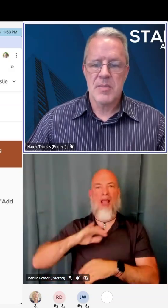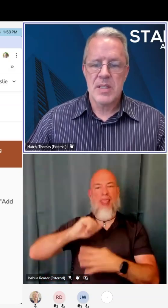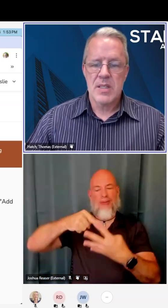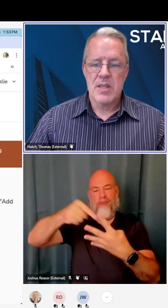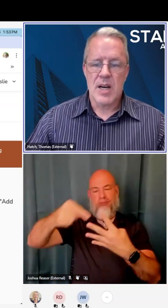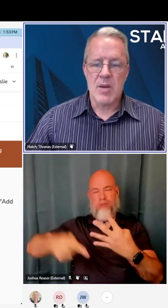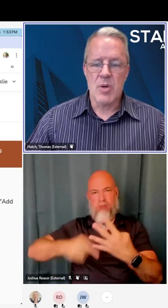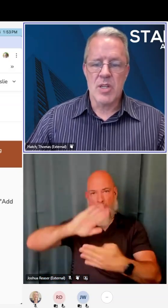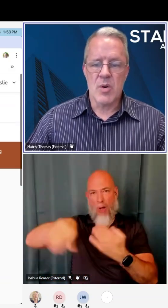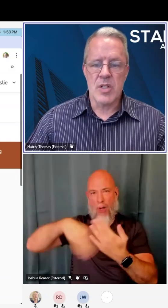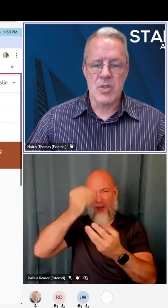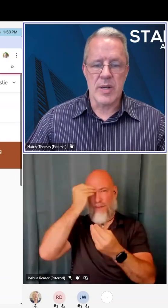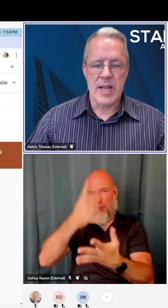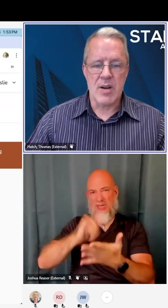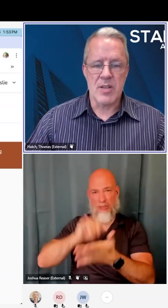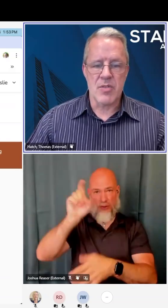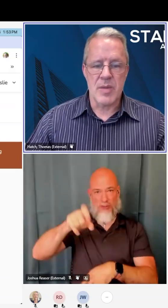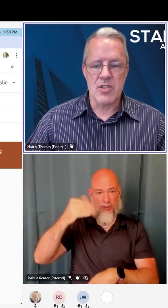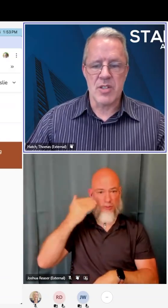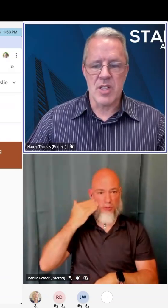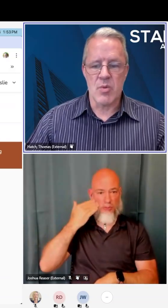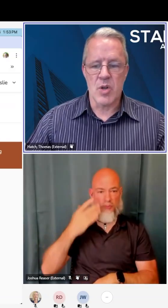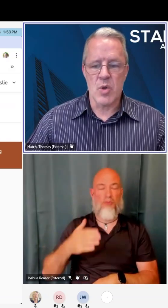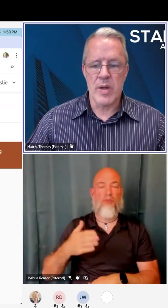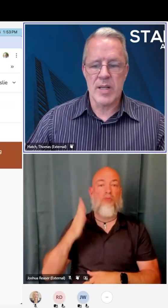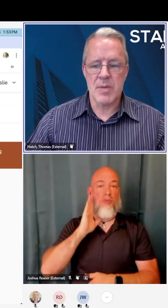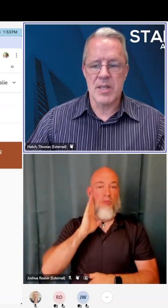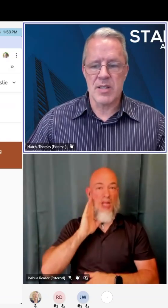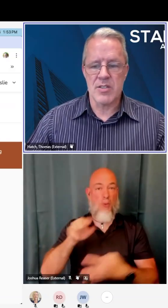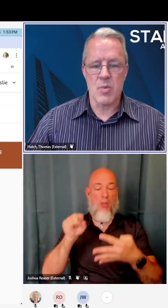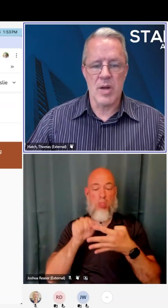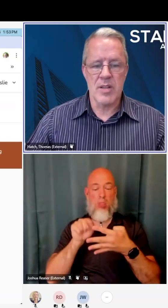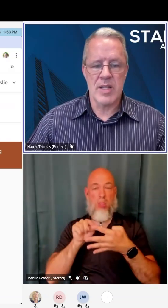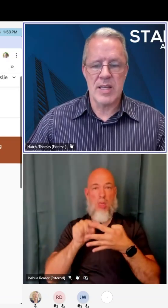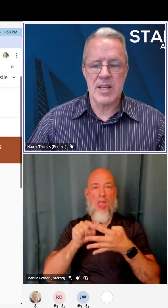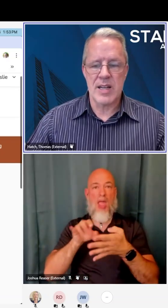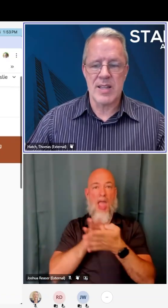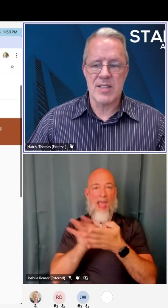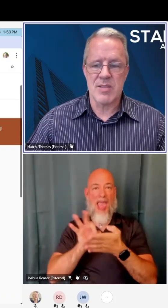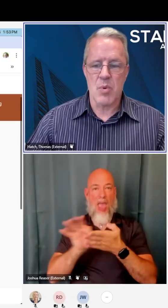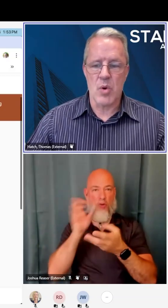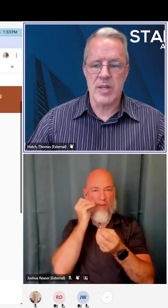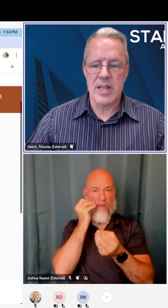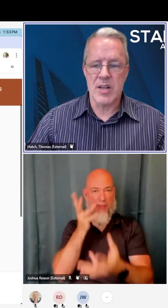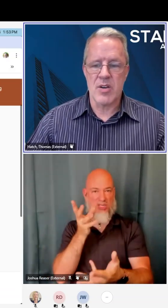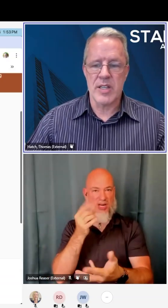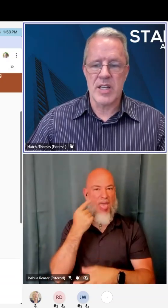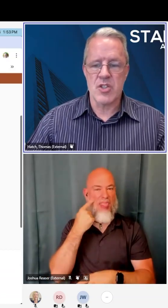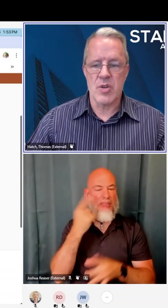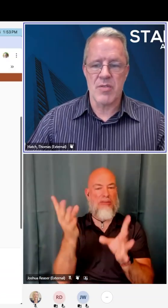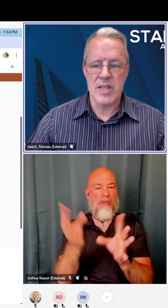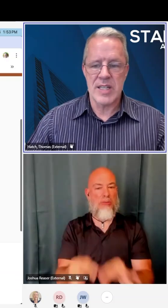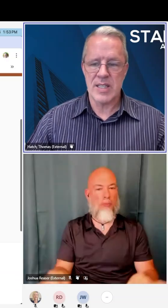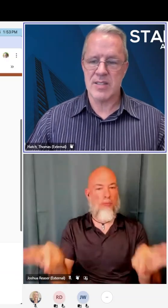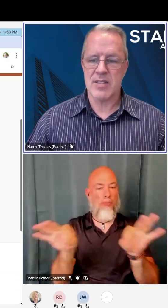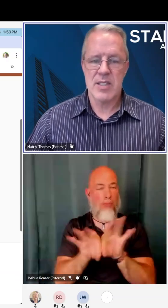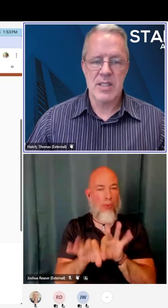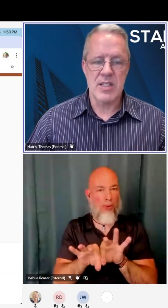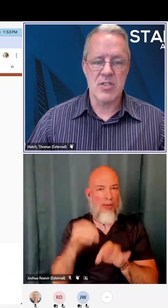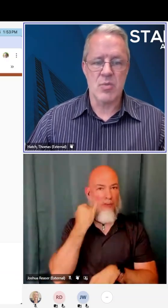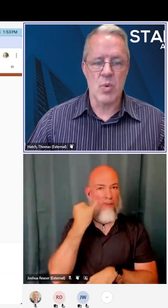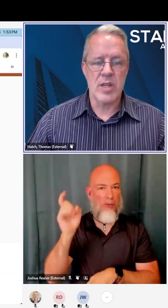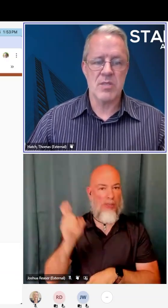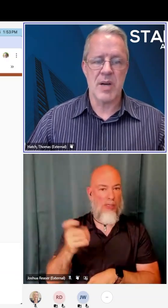know. I will go into account information here real quick because the one thing that I think is important here in case you ever need